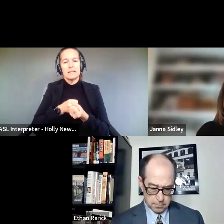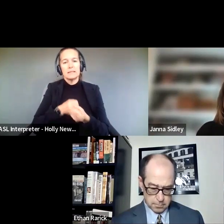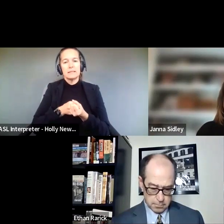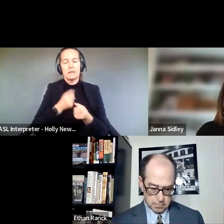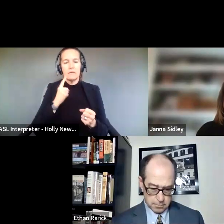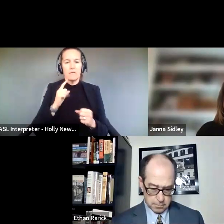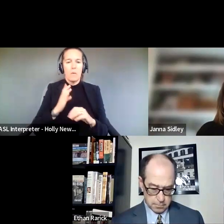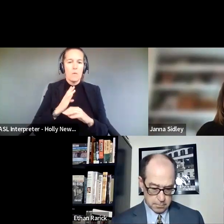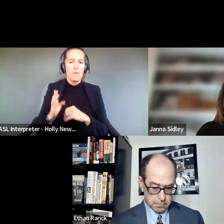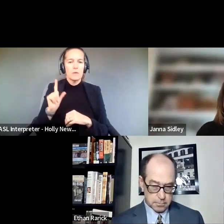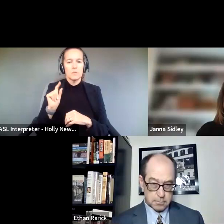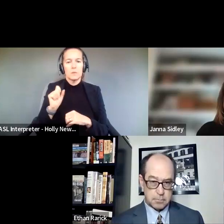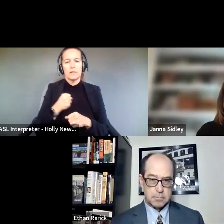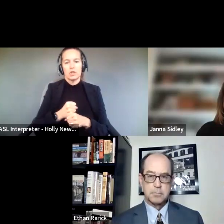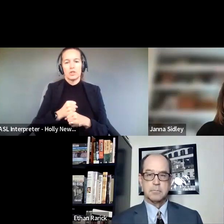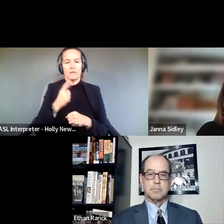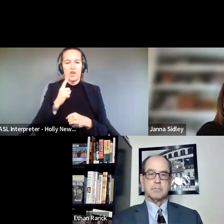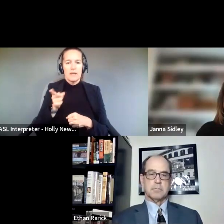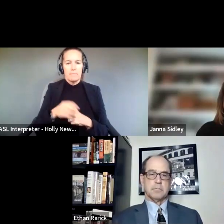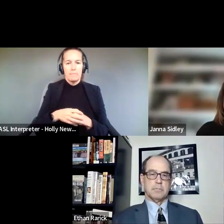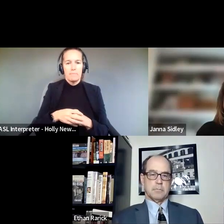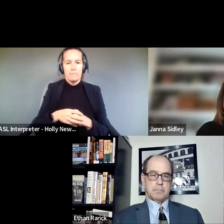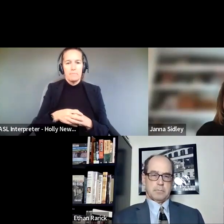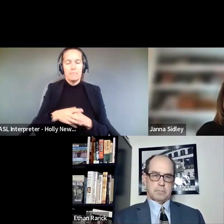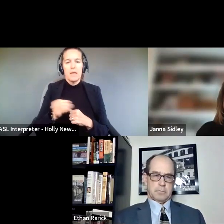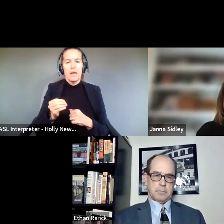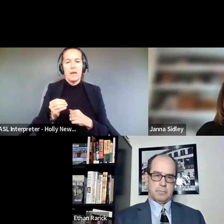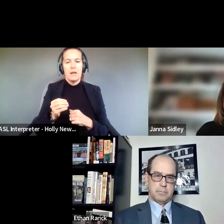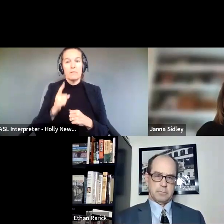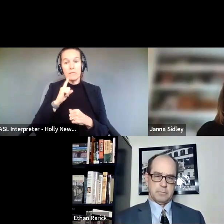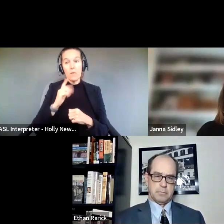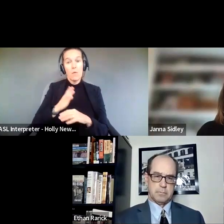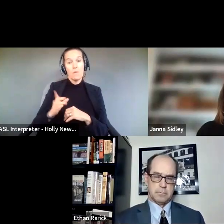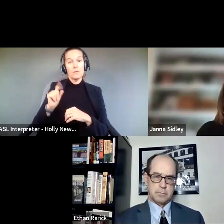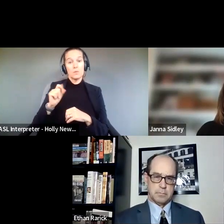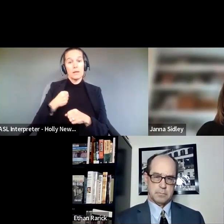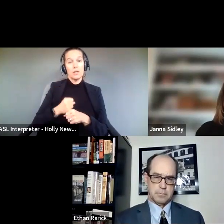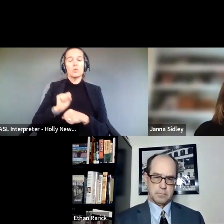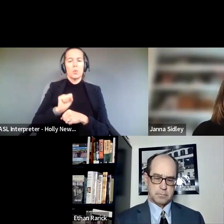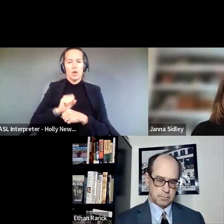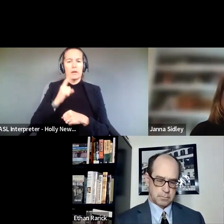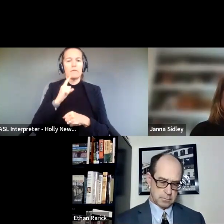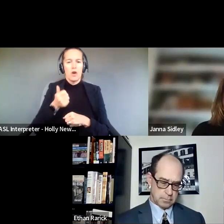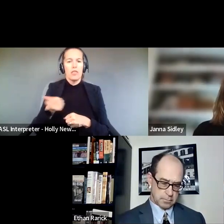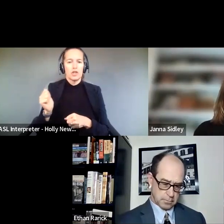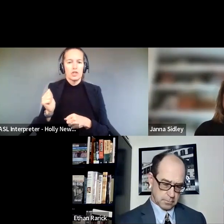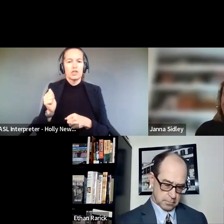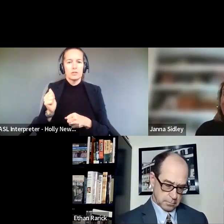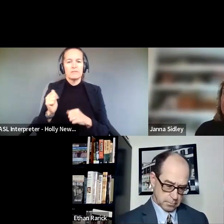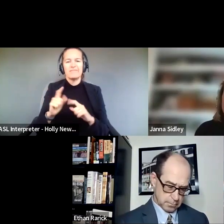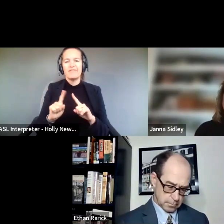for over 20 years for him, and worked for over 20 years working for others and trying to